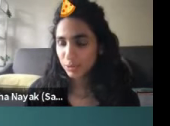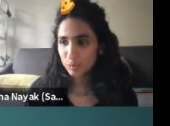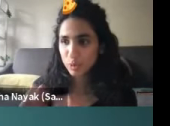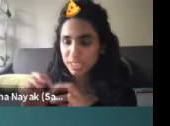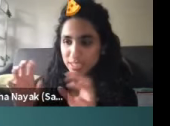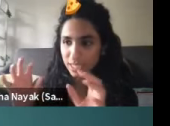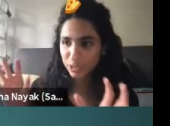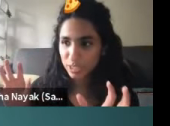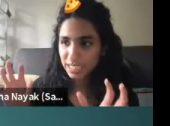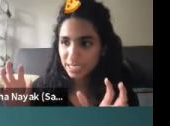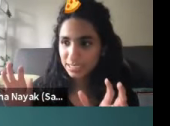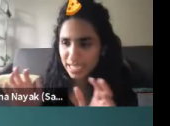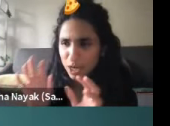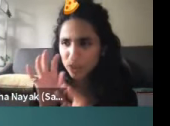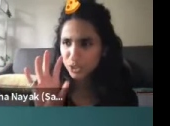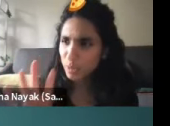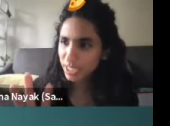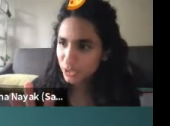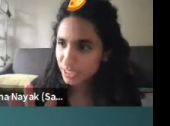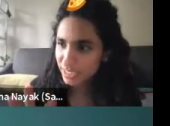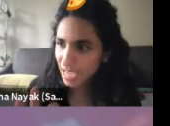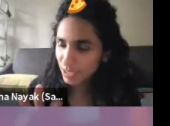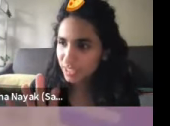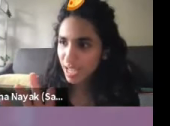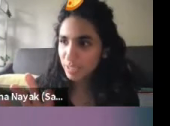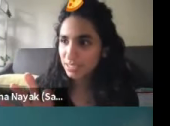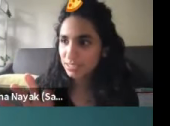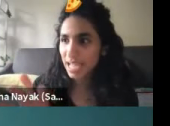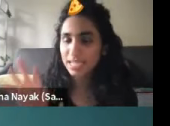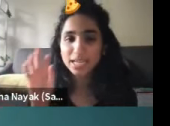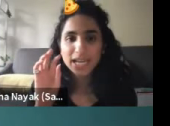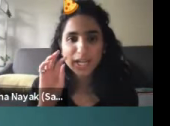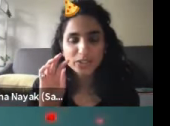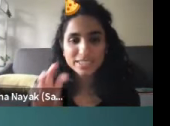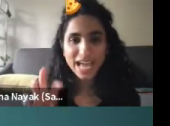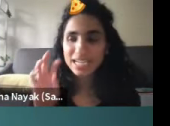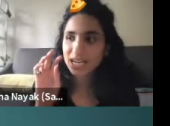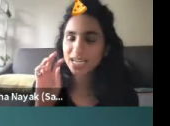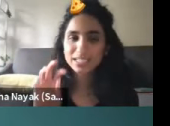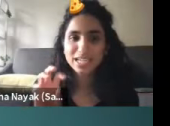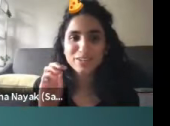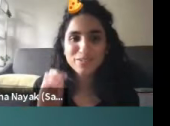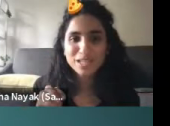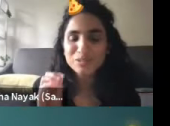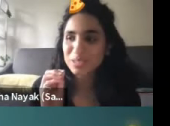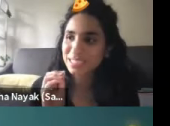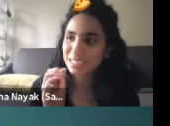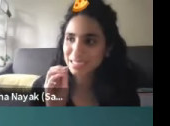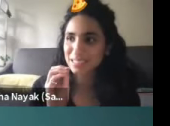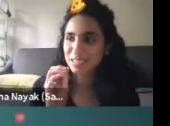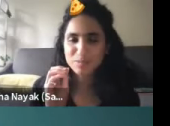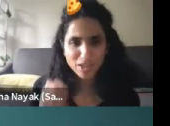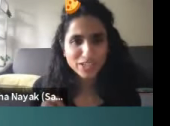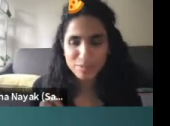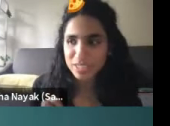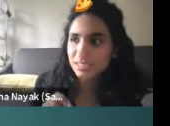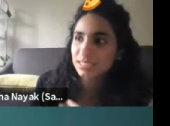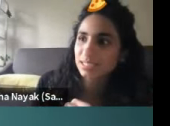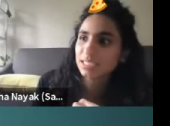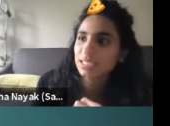And those proteins are kind of released. And now we're zooming into the sac. What's happening in the sac? Now the sac are kind of getting filled with some